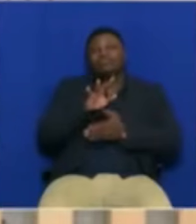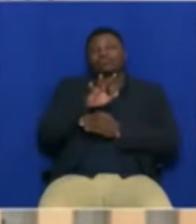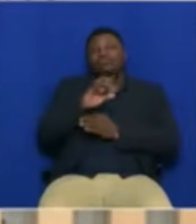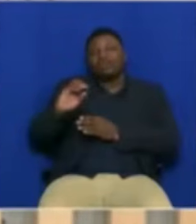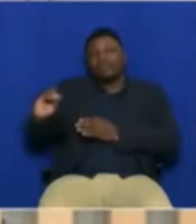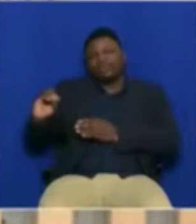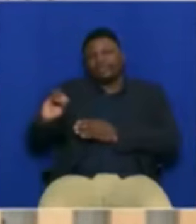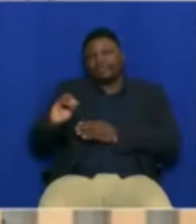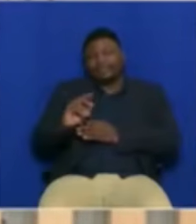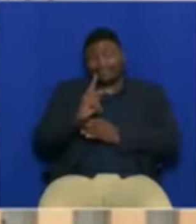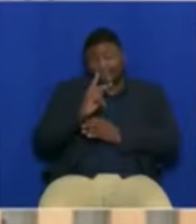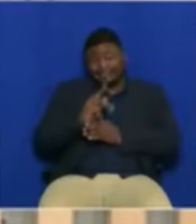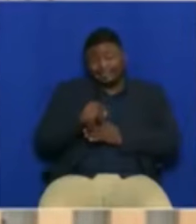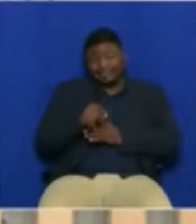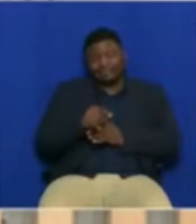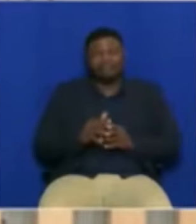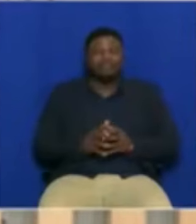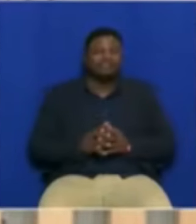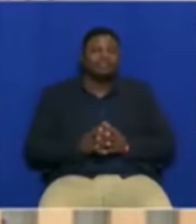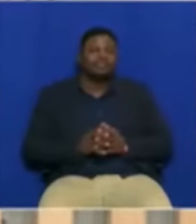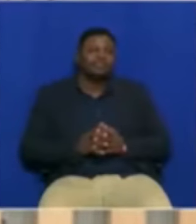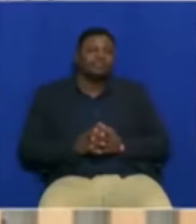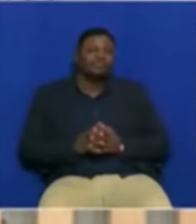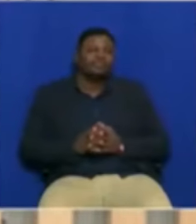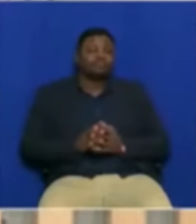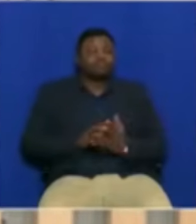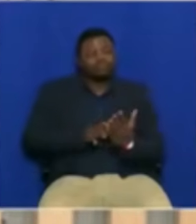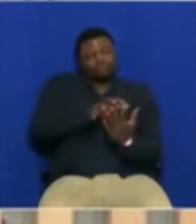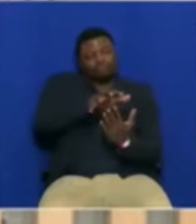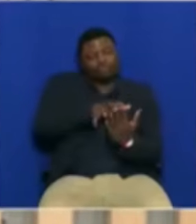that is a screen grab